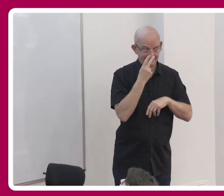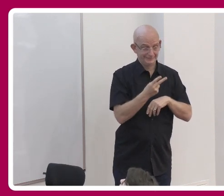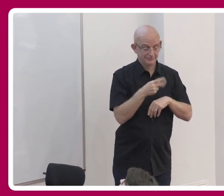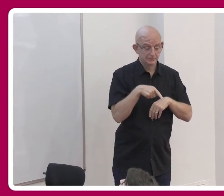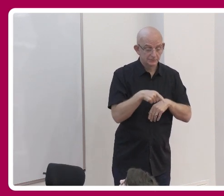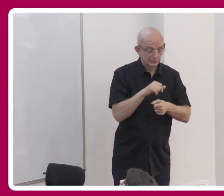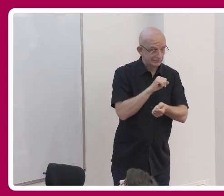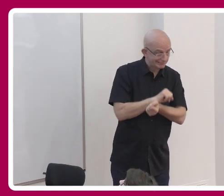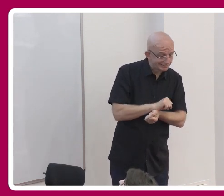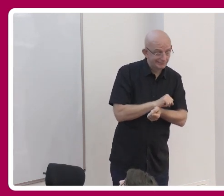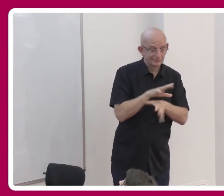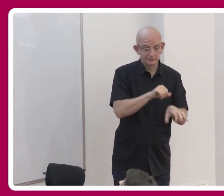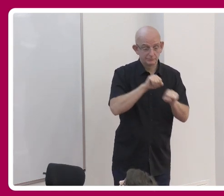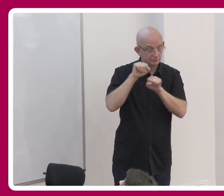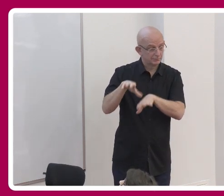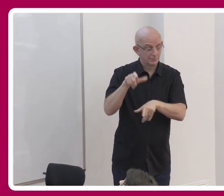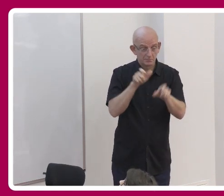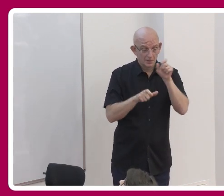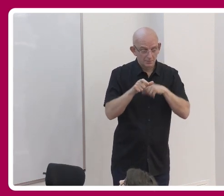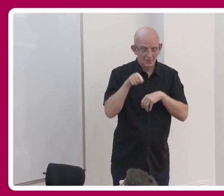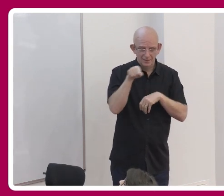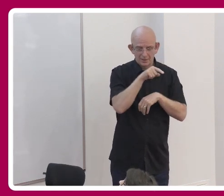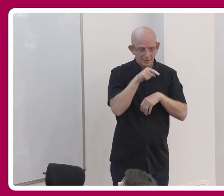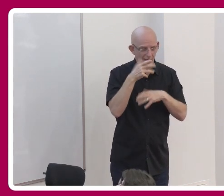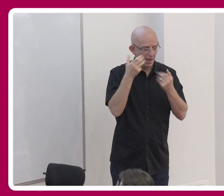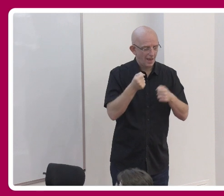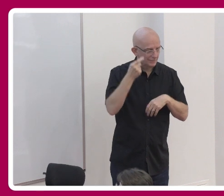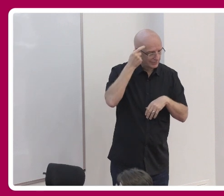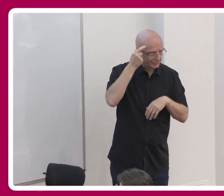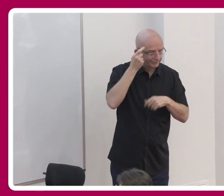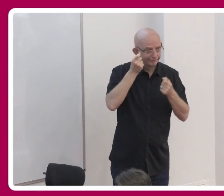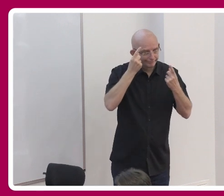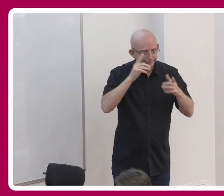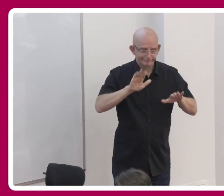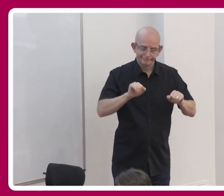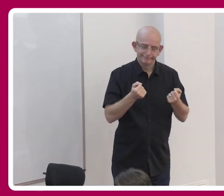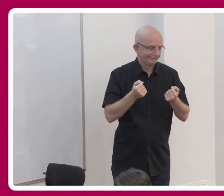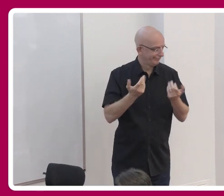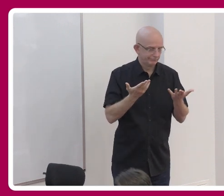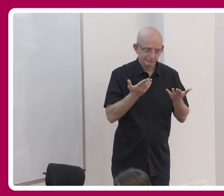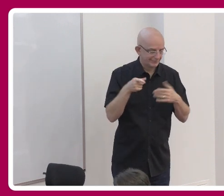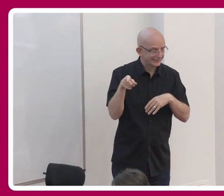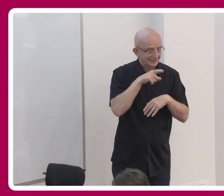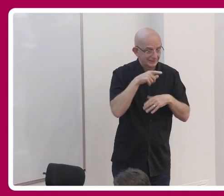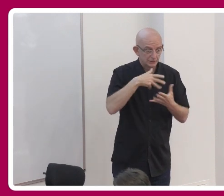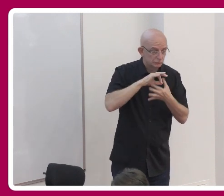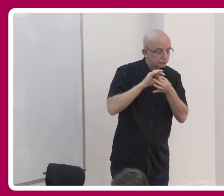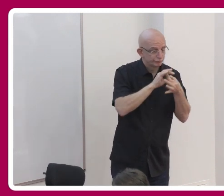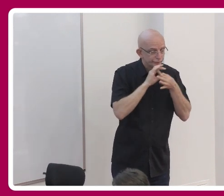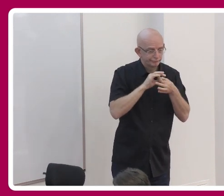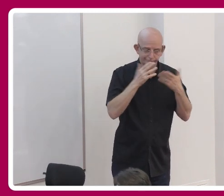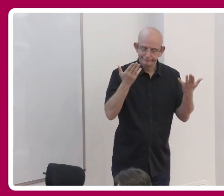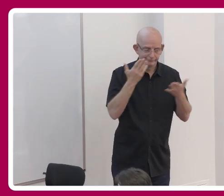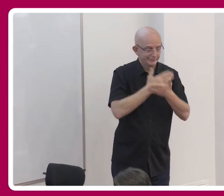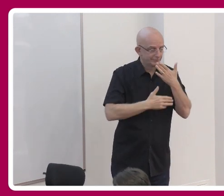and recommendations included abolishing deprivation of liberty based on actual or perceived intellectual or psychosocial